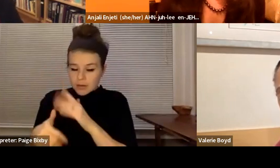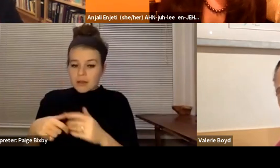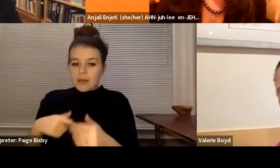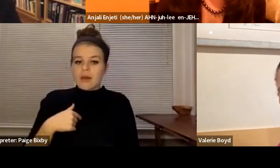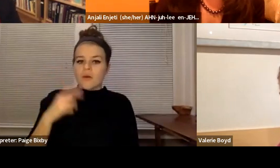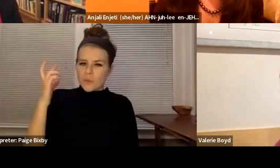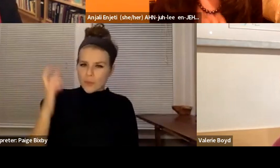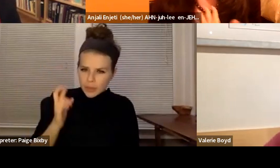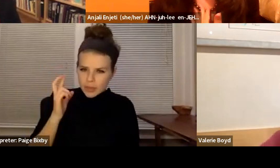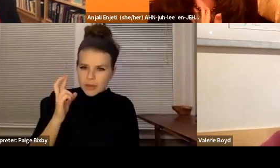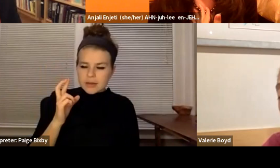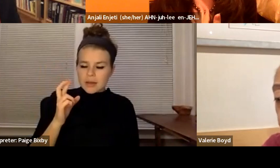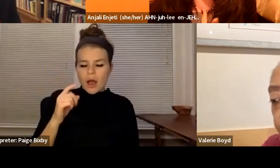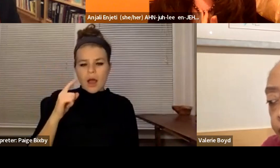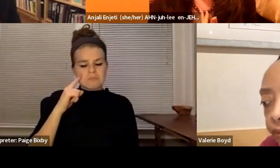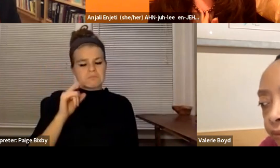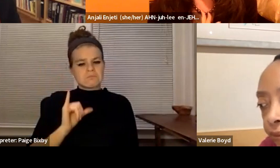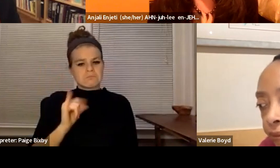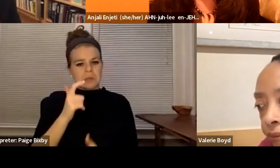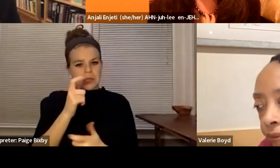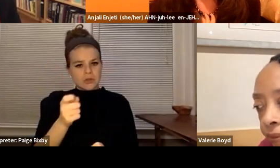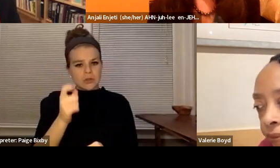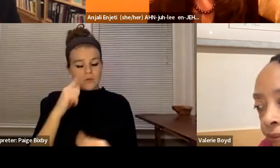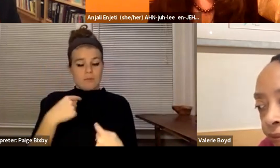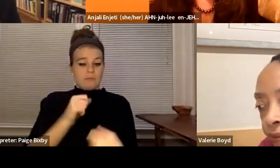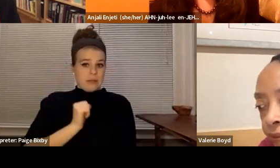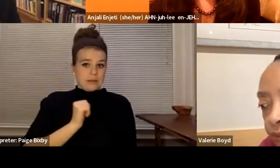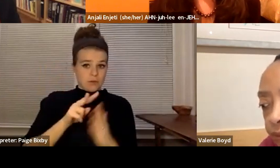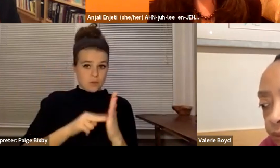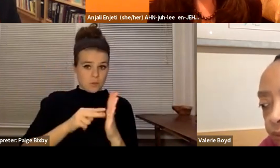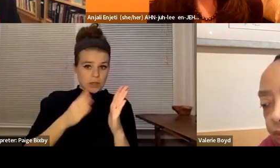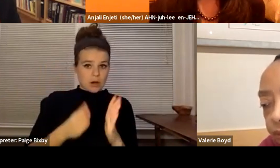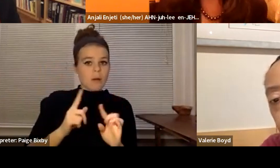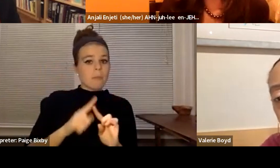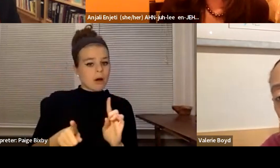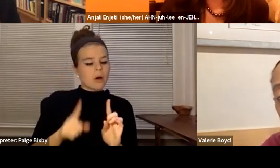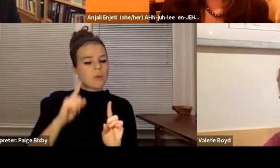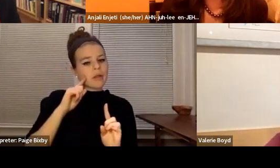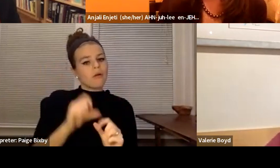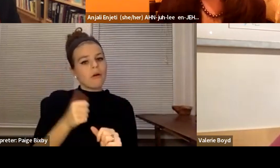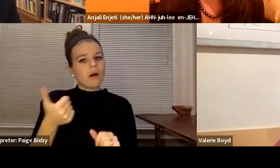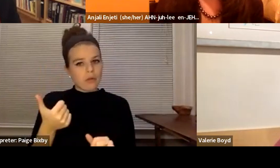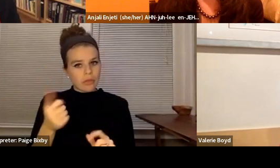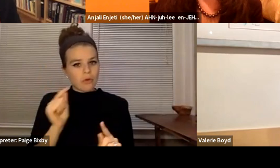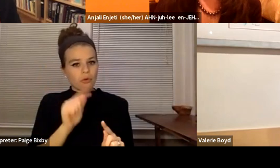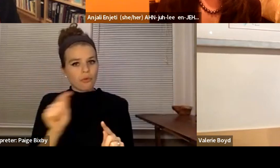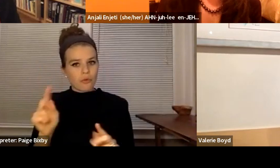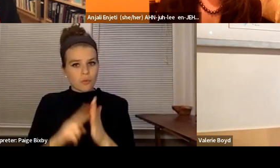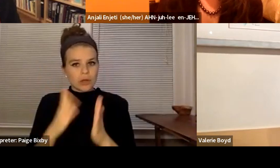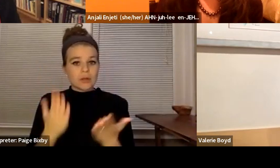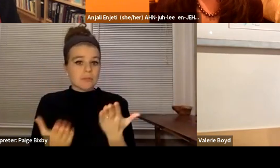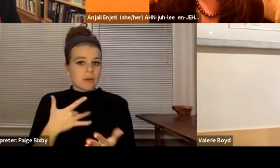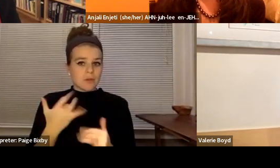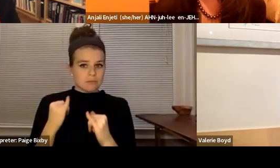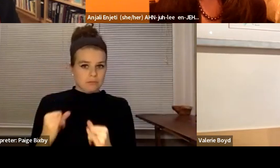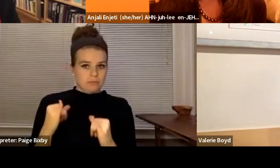only interesting to me as a reader, but I thought other readers could relate to,